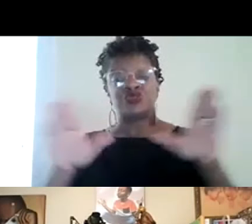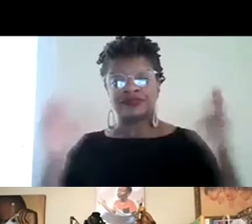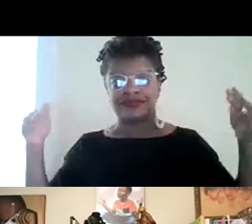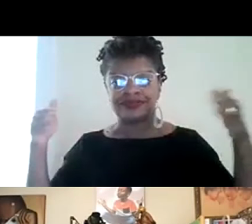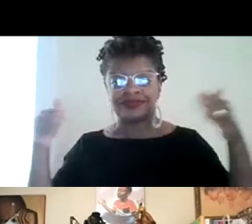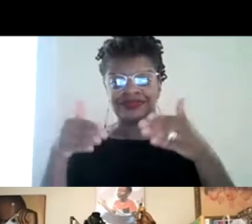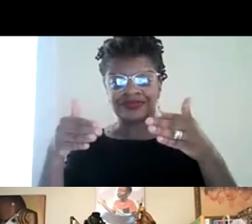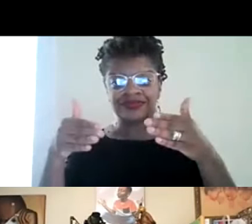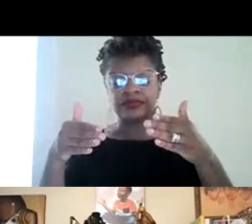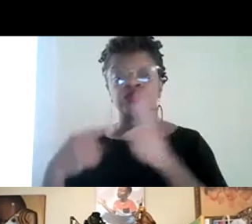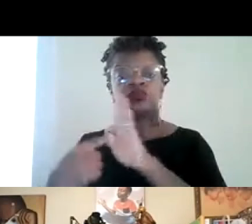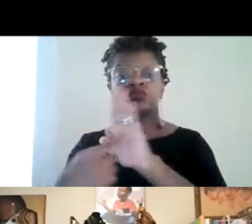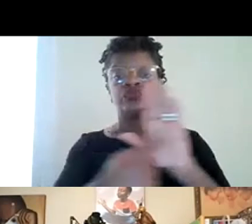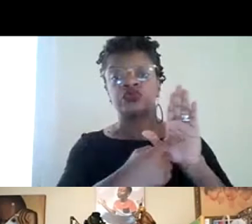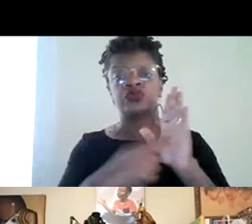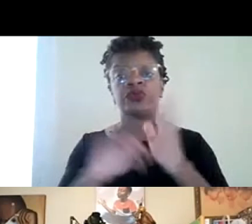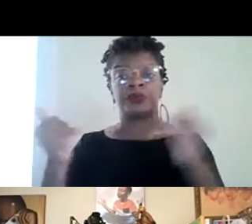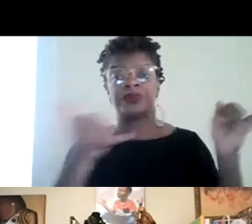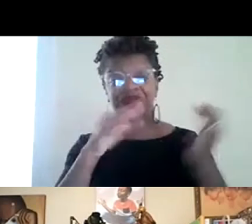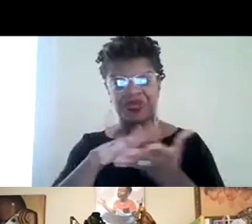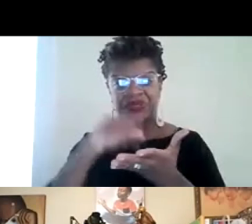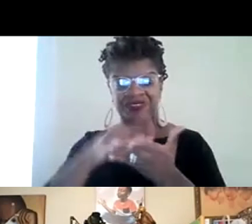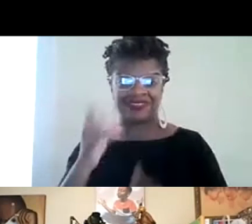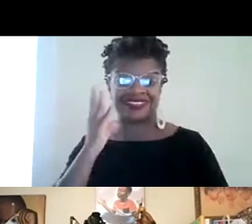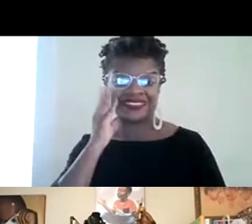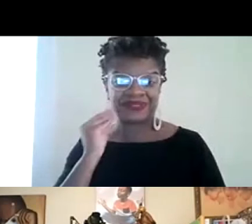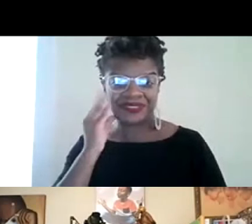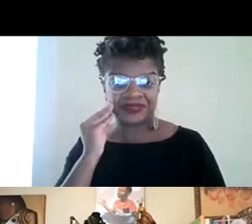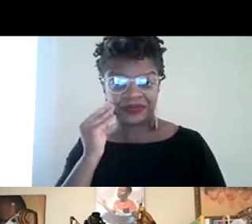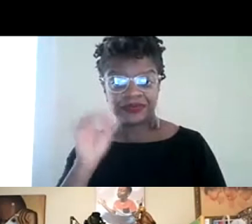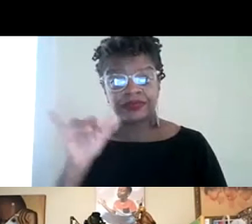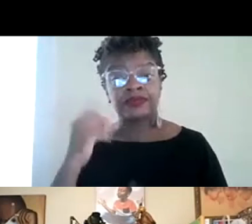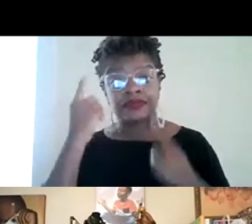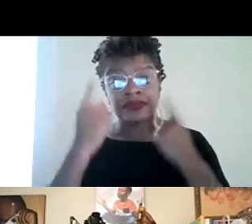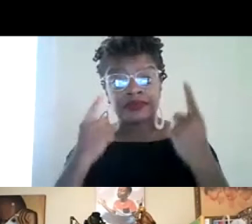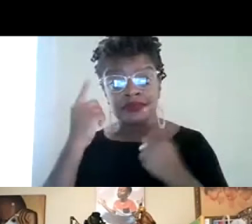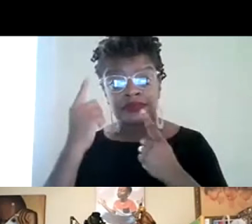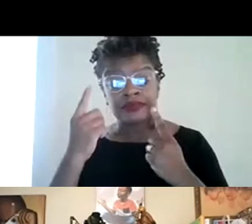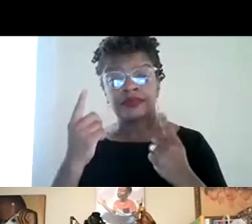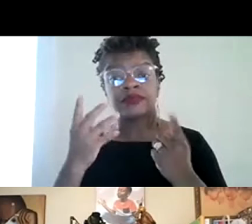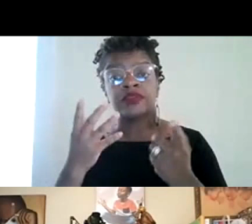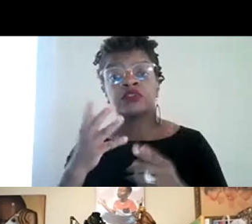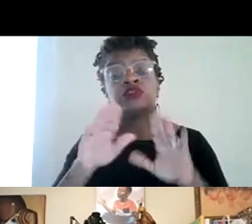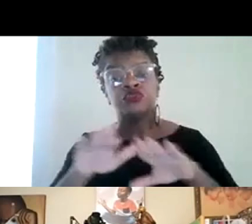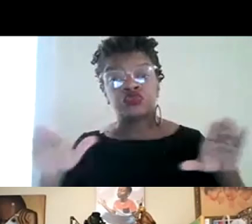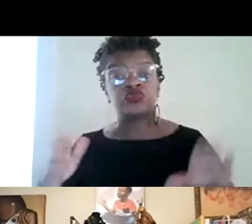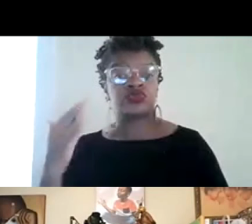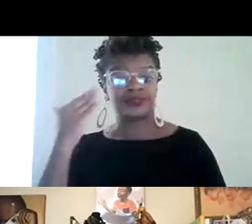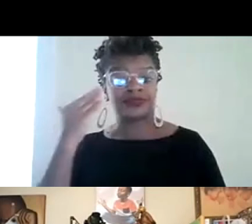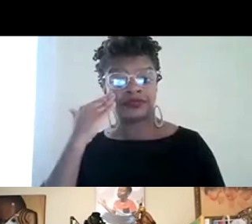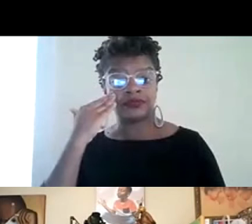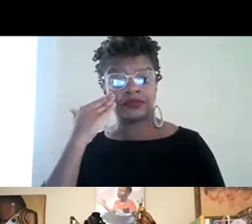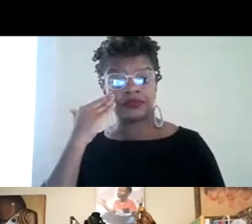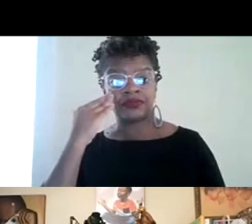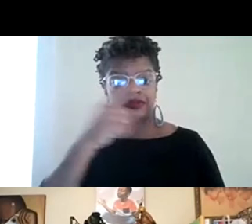articulate the importance of playful learning experiences. It's thinking about making sure that children know that